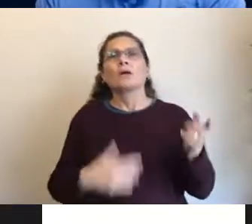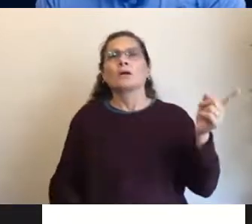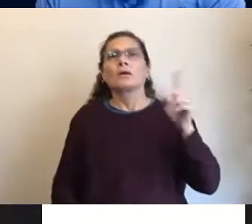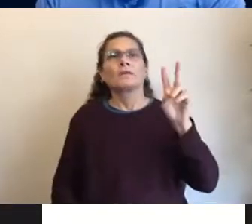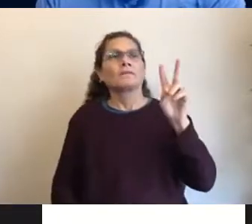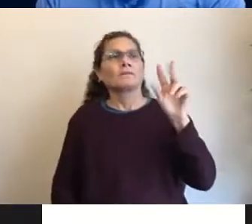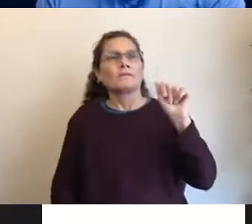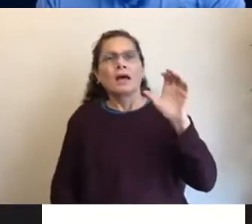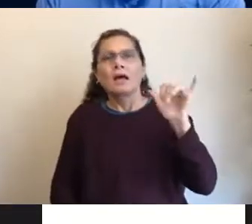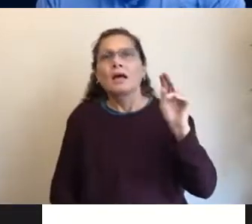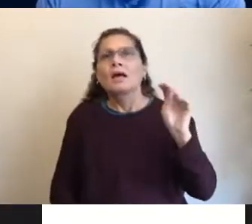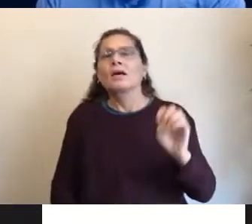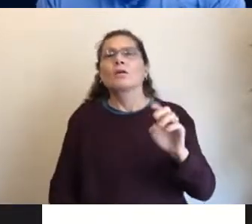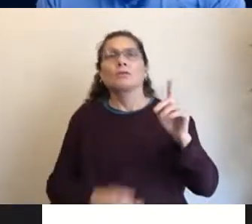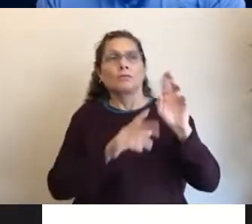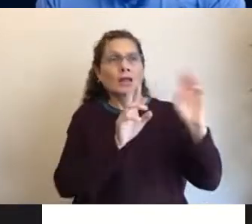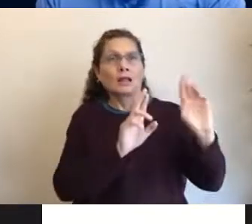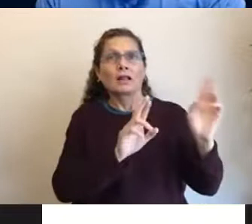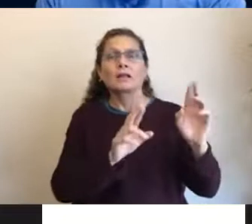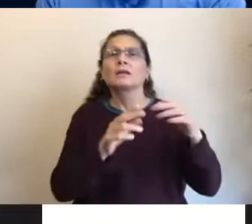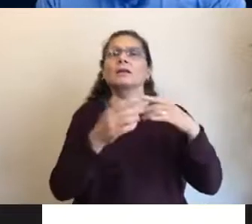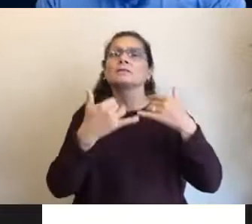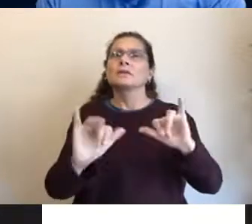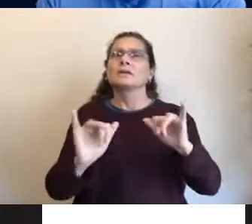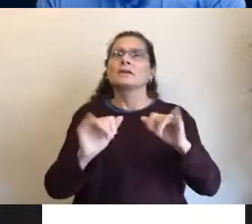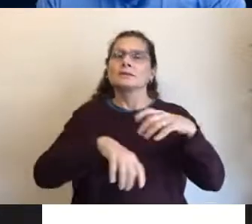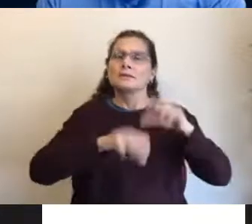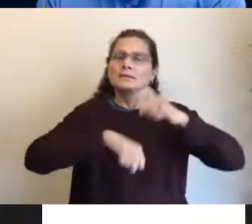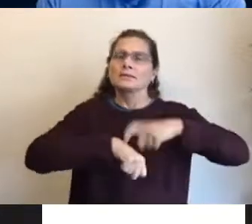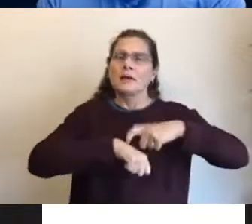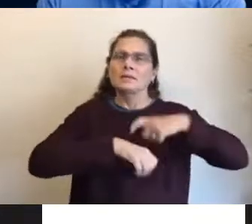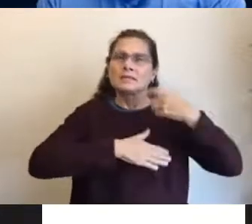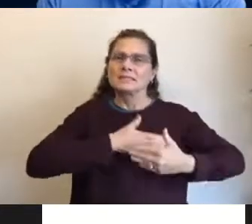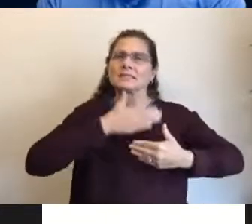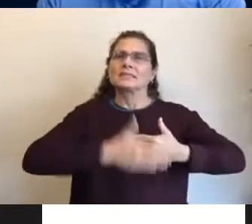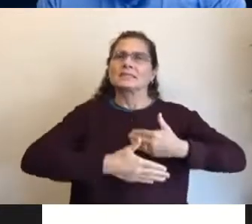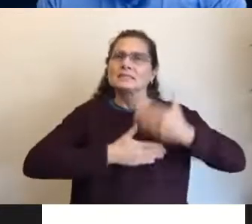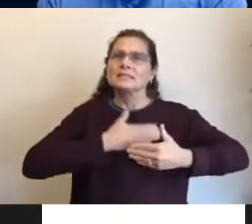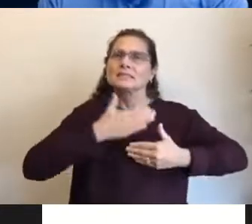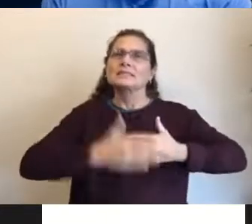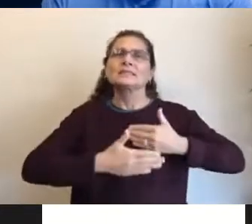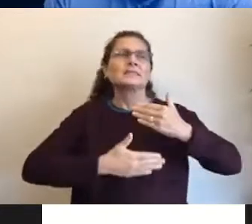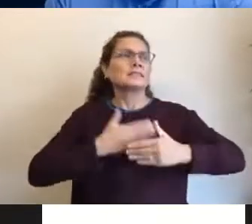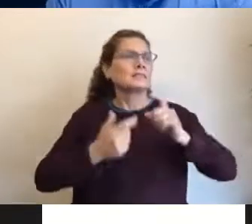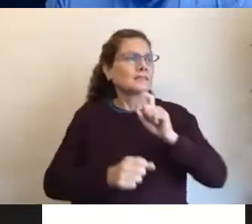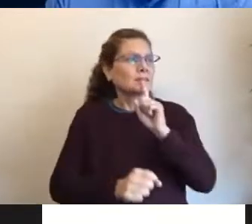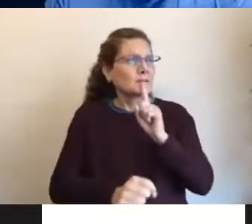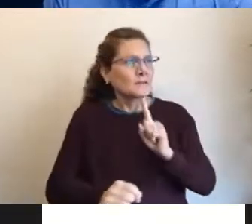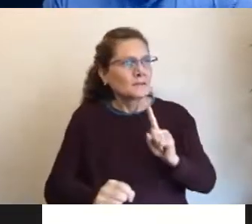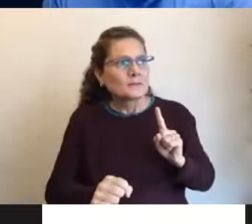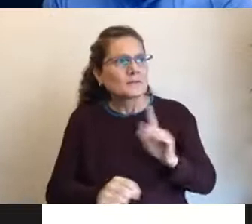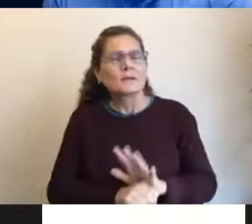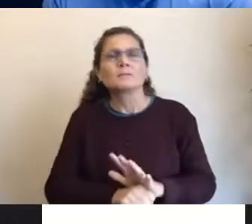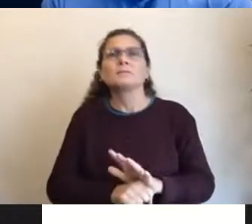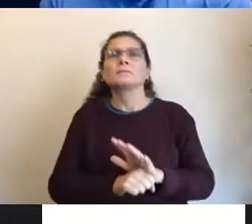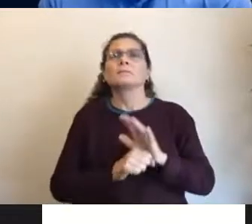this is going to be a winter that's different from past winters. It's going to be, we'll talk about this in the future, but it's going to be a Thanksgiving. It's going to be, the